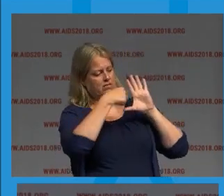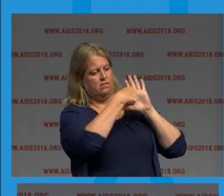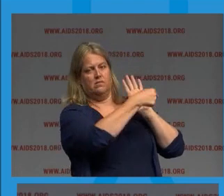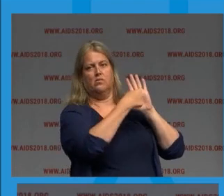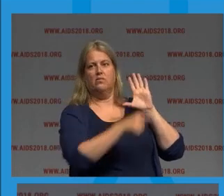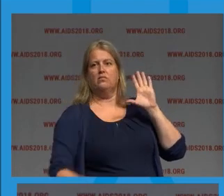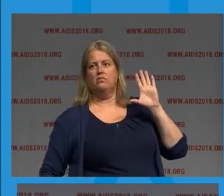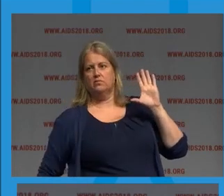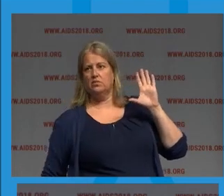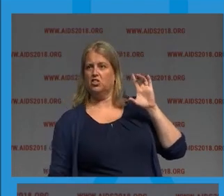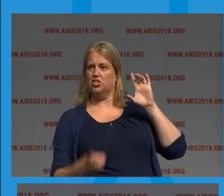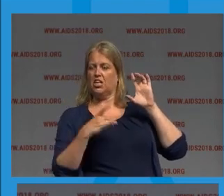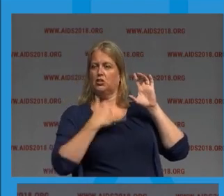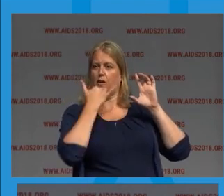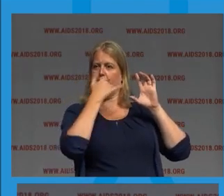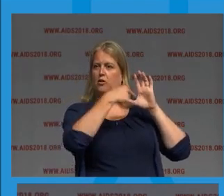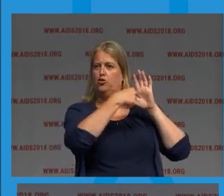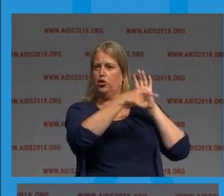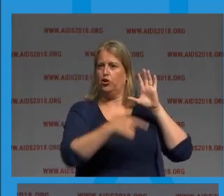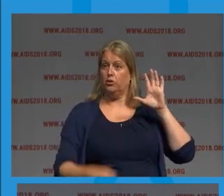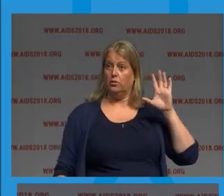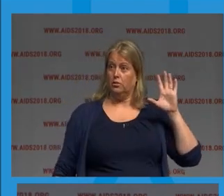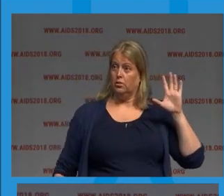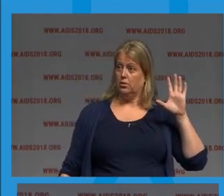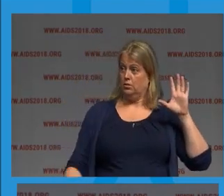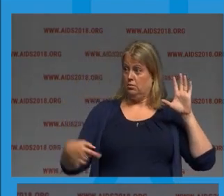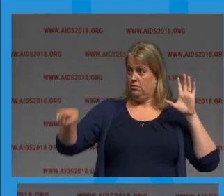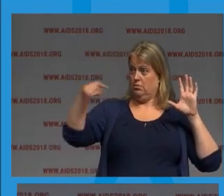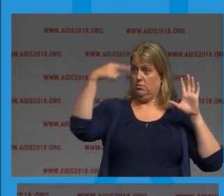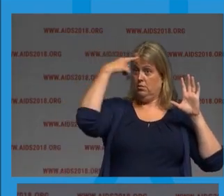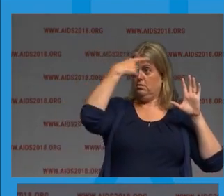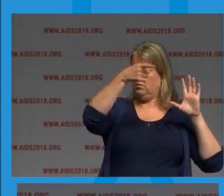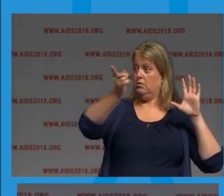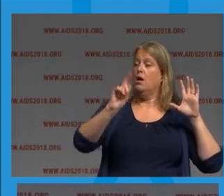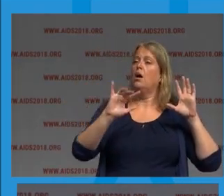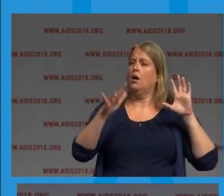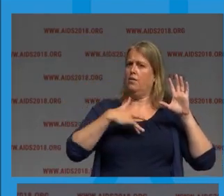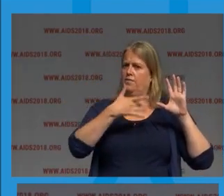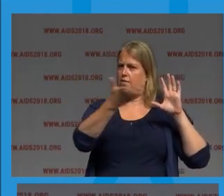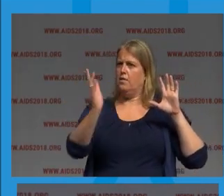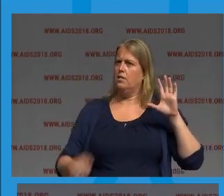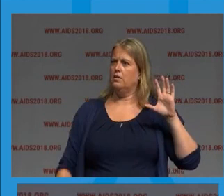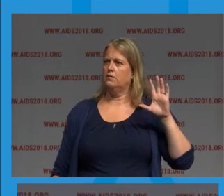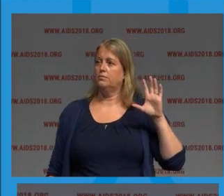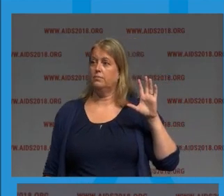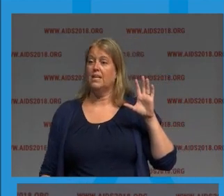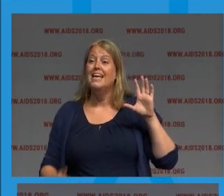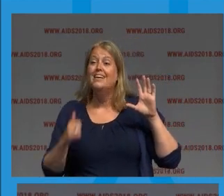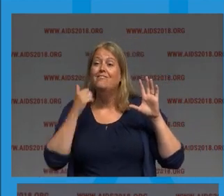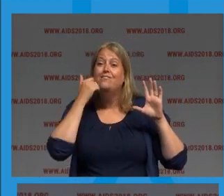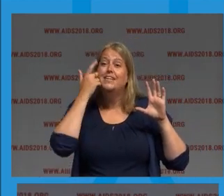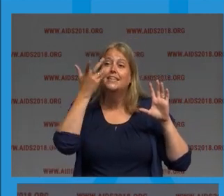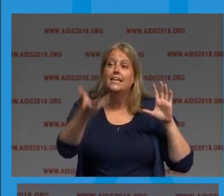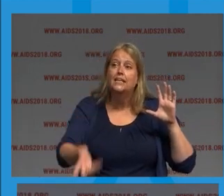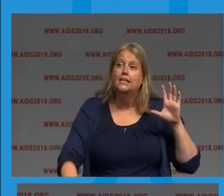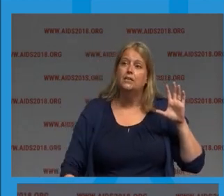your photo. So just take a moment and think about how would you feel if you had to deal with that every day